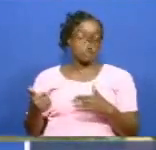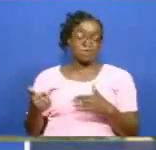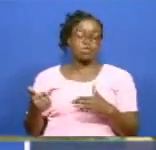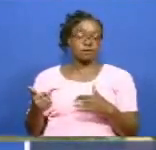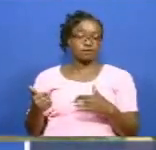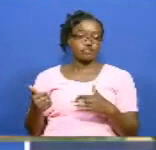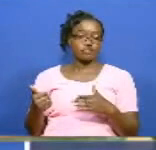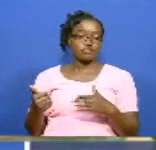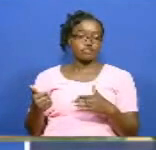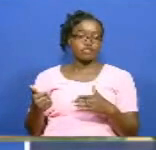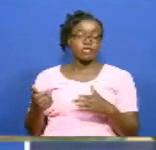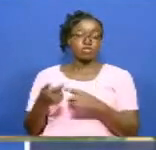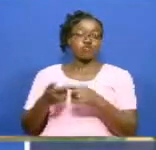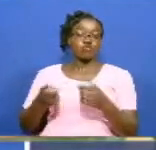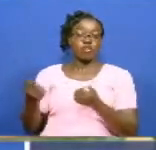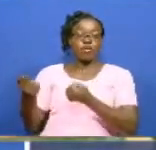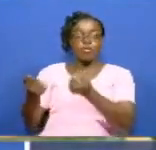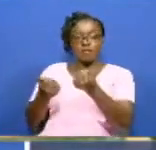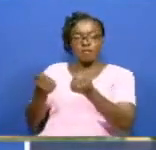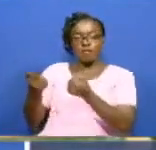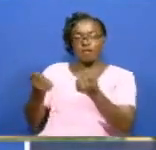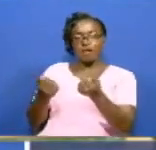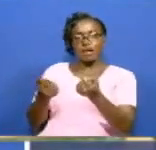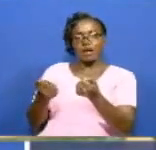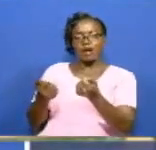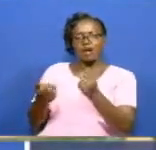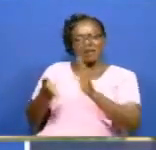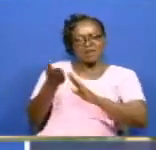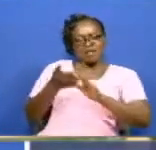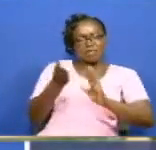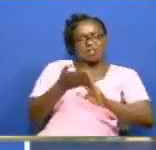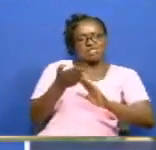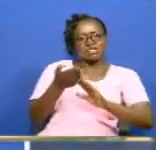The other person who was from the car came very fast